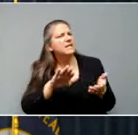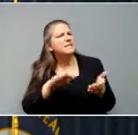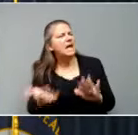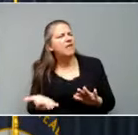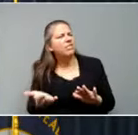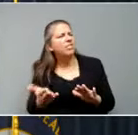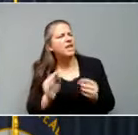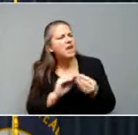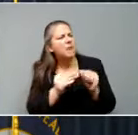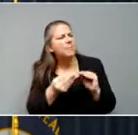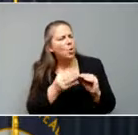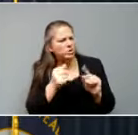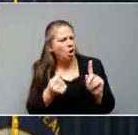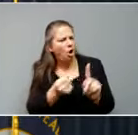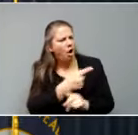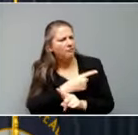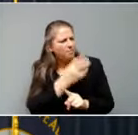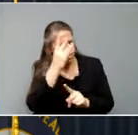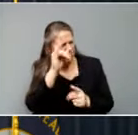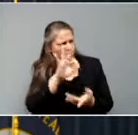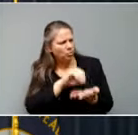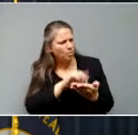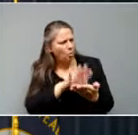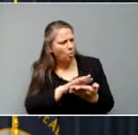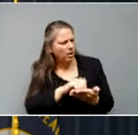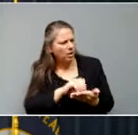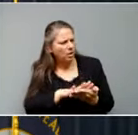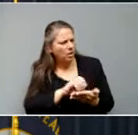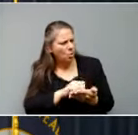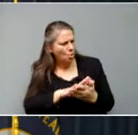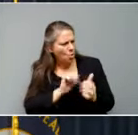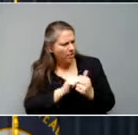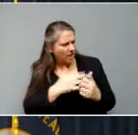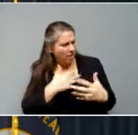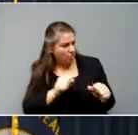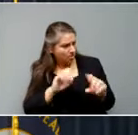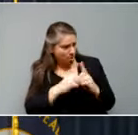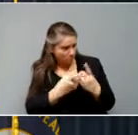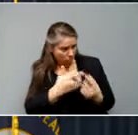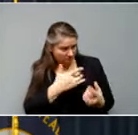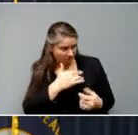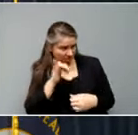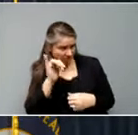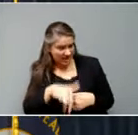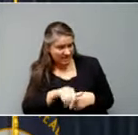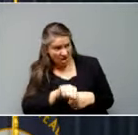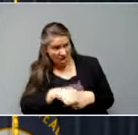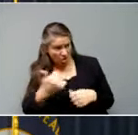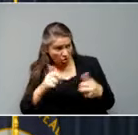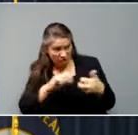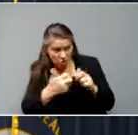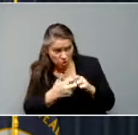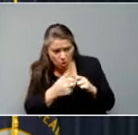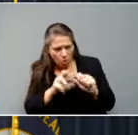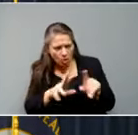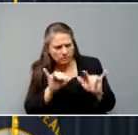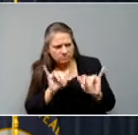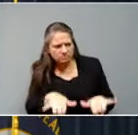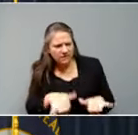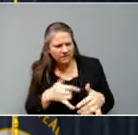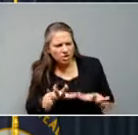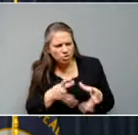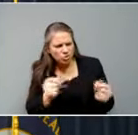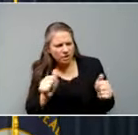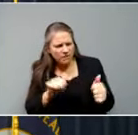off because of reporting with the health department. Do you foresee that as potentially being another problem, or has that issue been taken care of